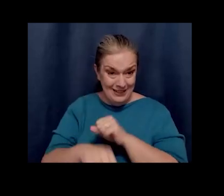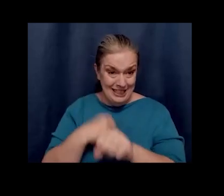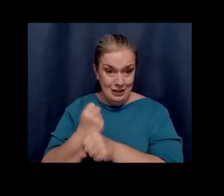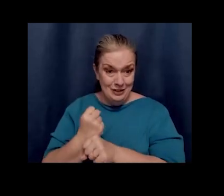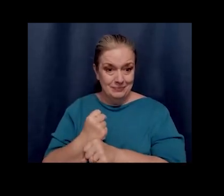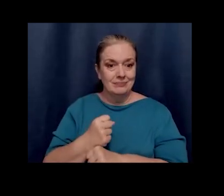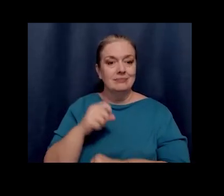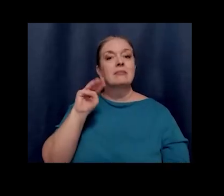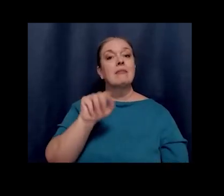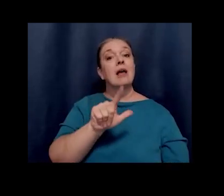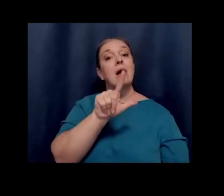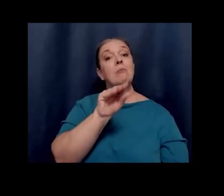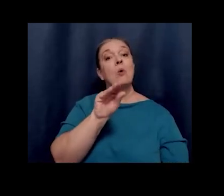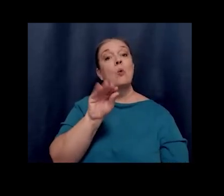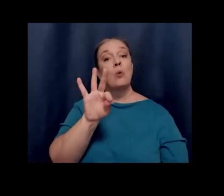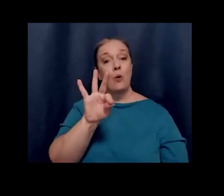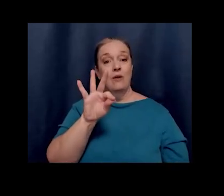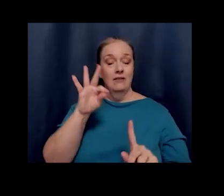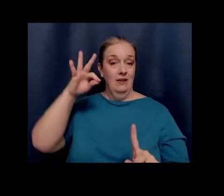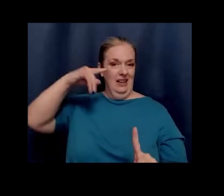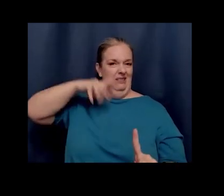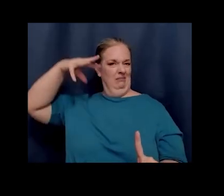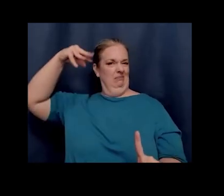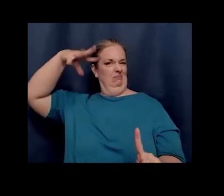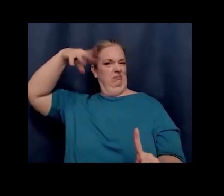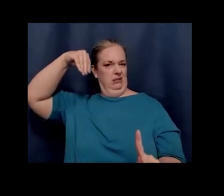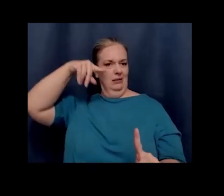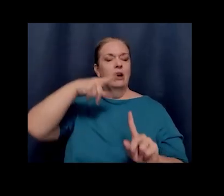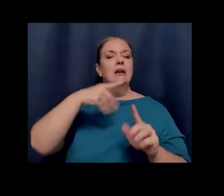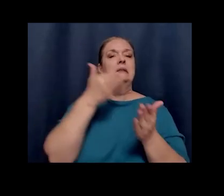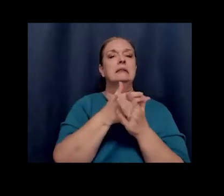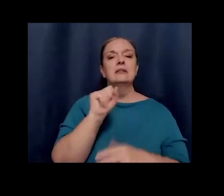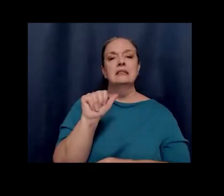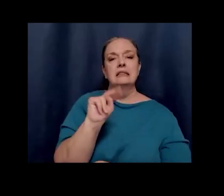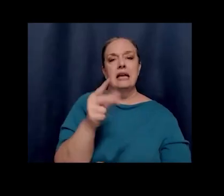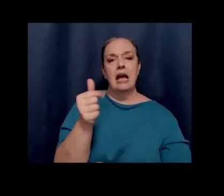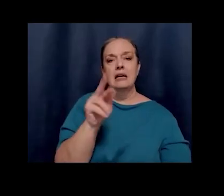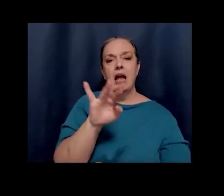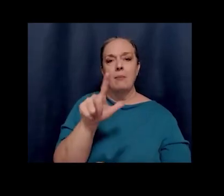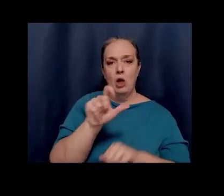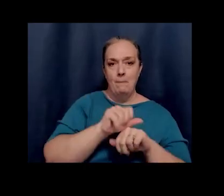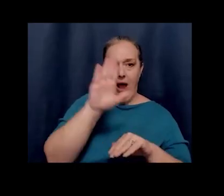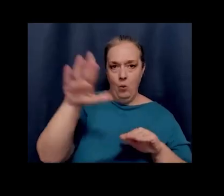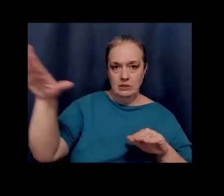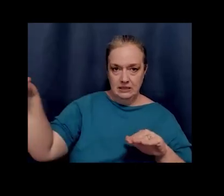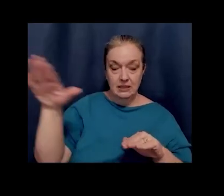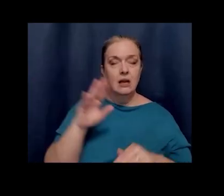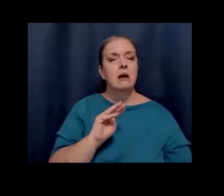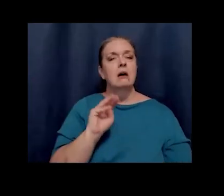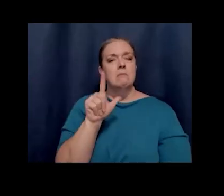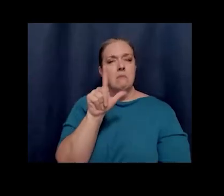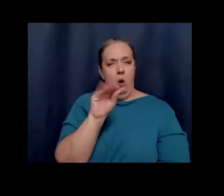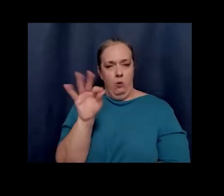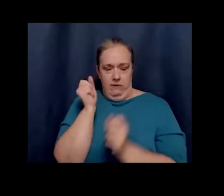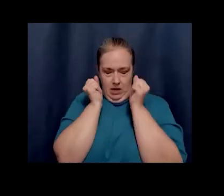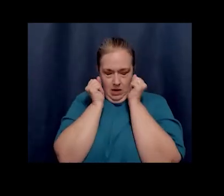of the Maloof property set against the San Gabriel Mountains. And like the exquisite furniture he designed, Maloof intrinsically understood